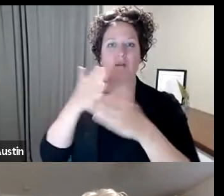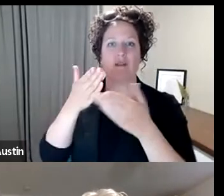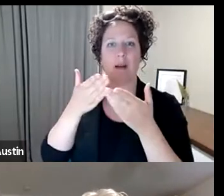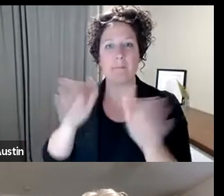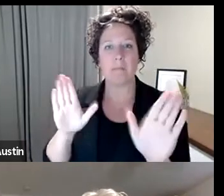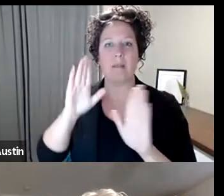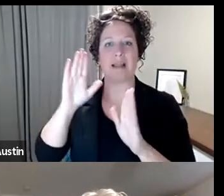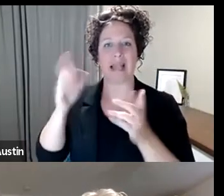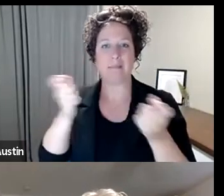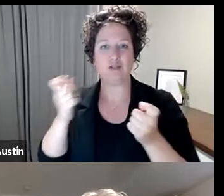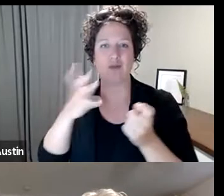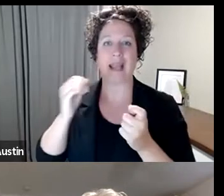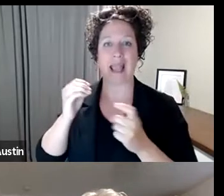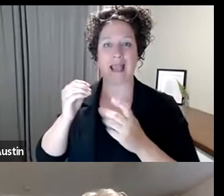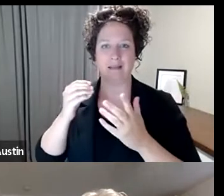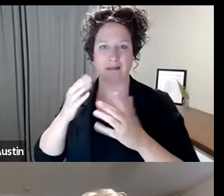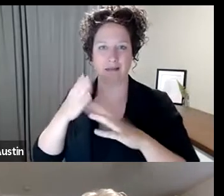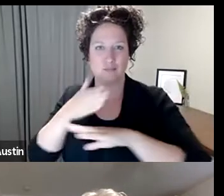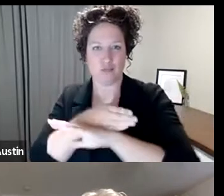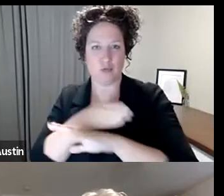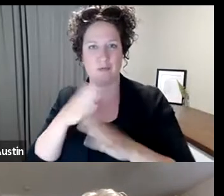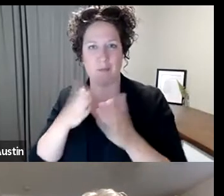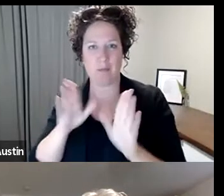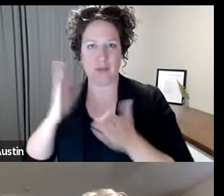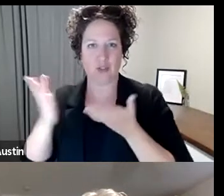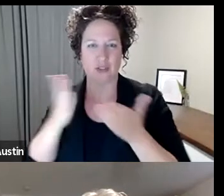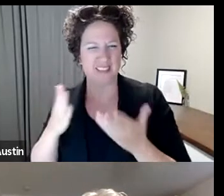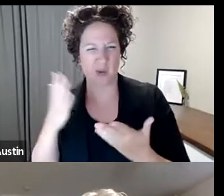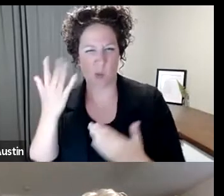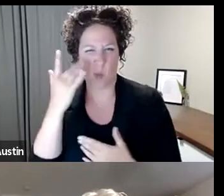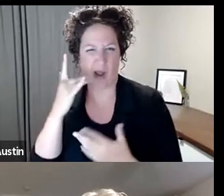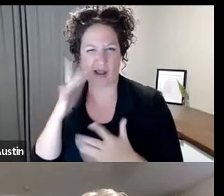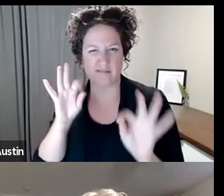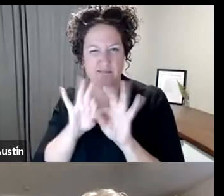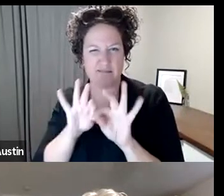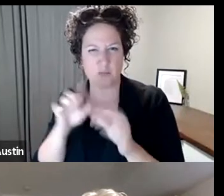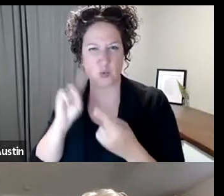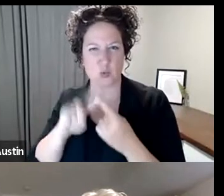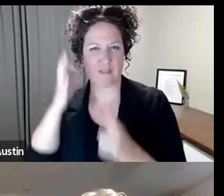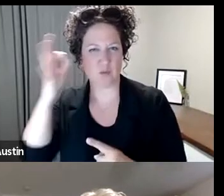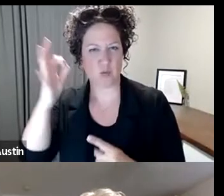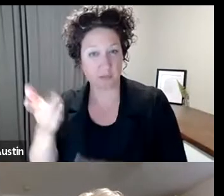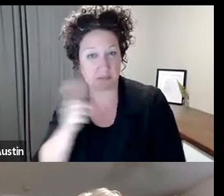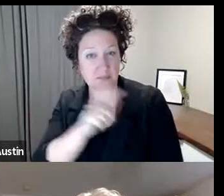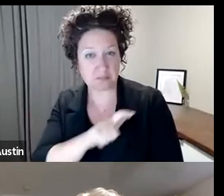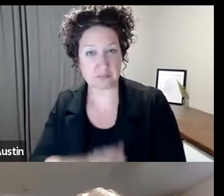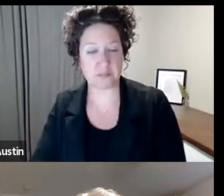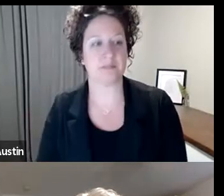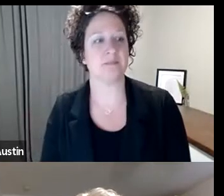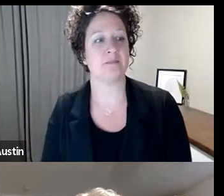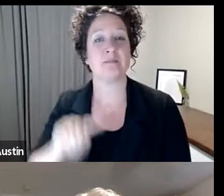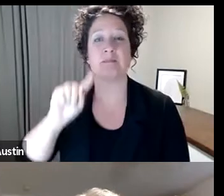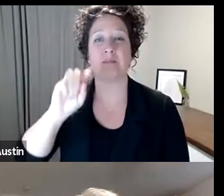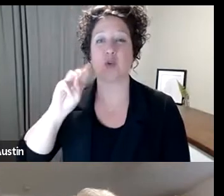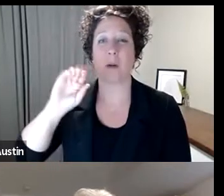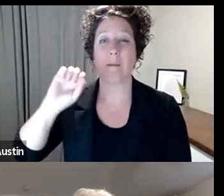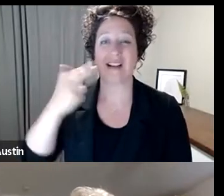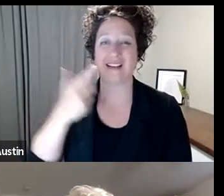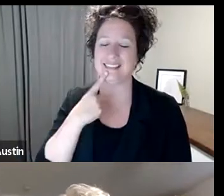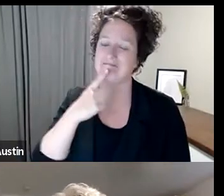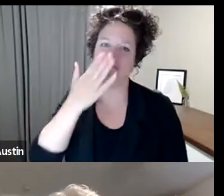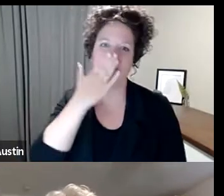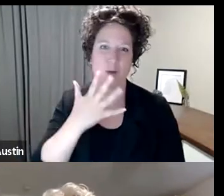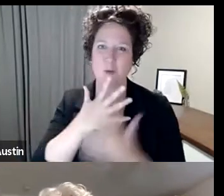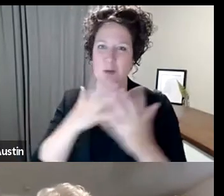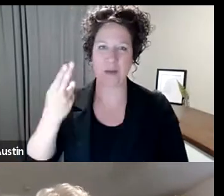government services? Why are these so critical worldwide as we move into the future? Tamika? Well, thank you very much, Hila. It's wonderful